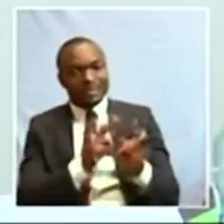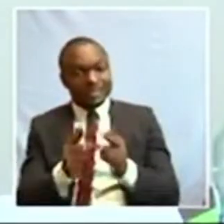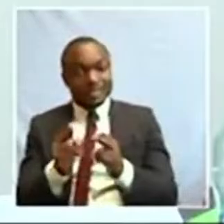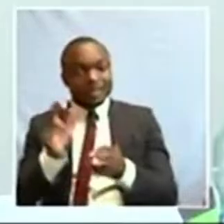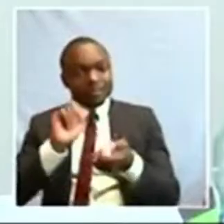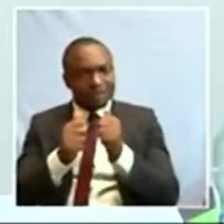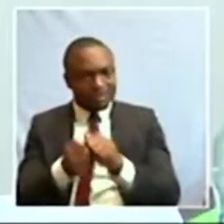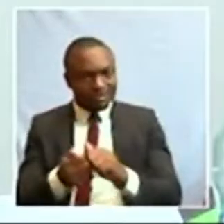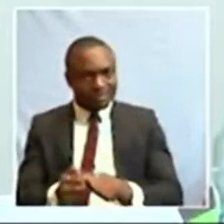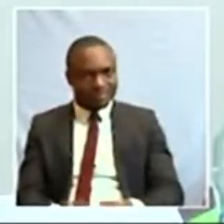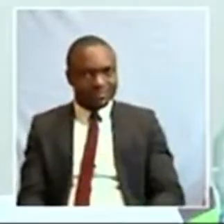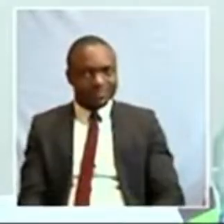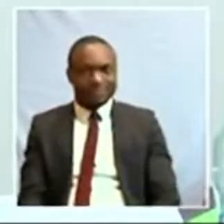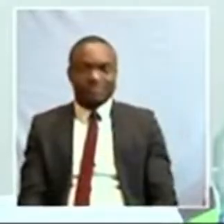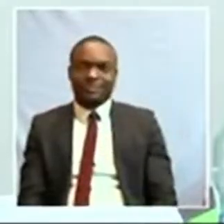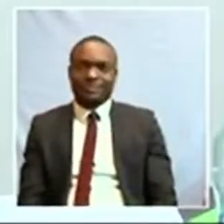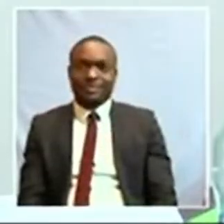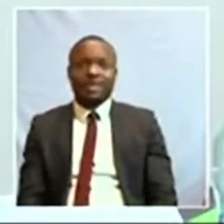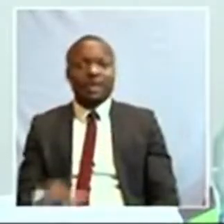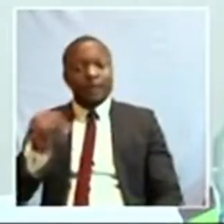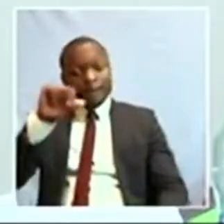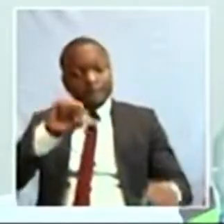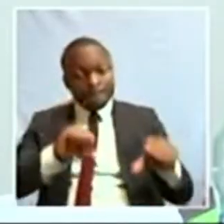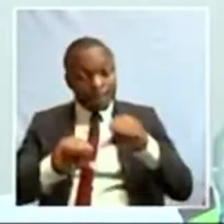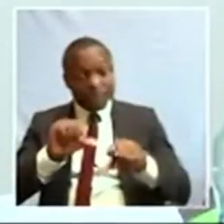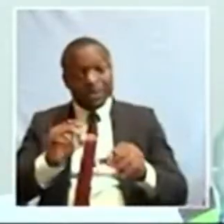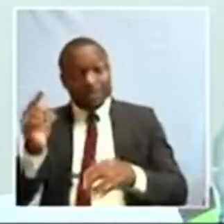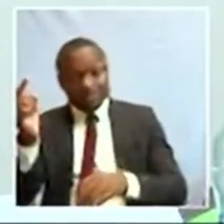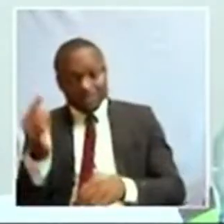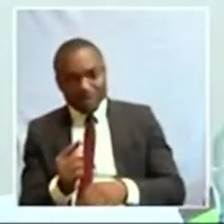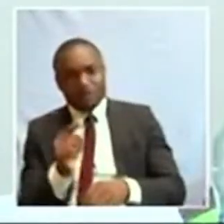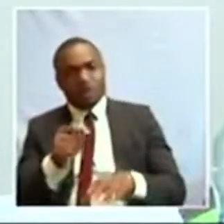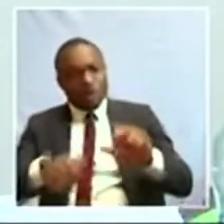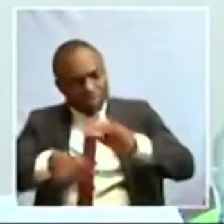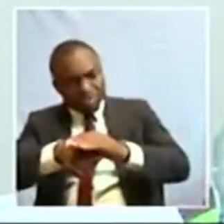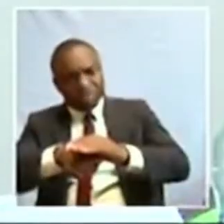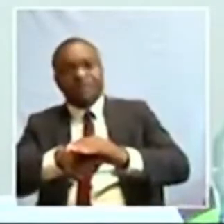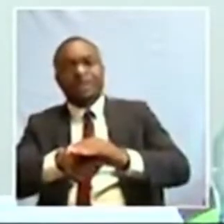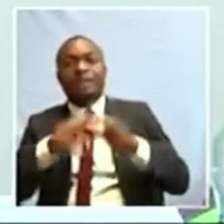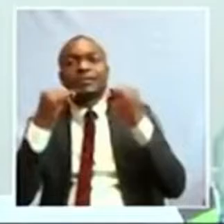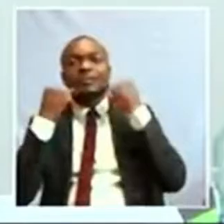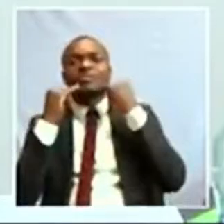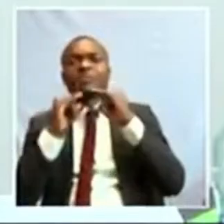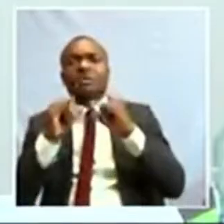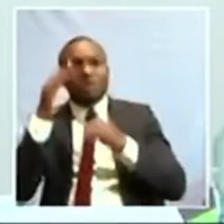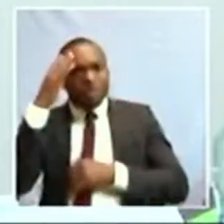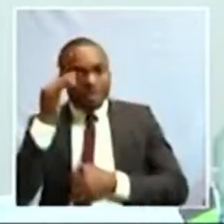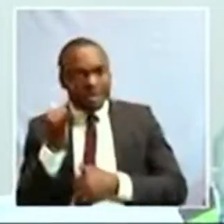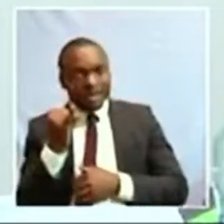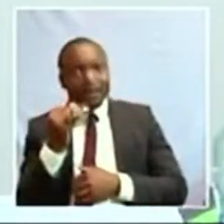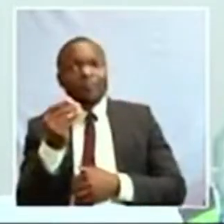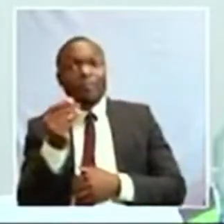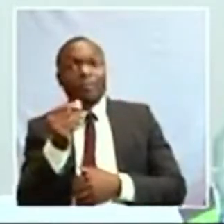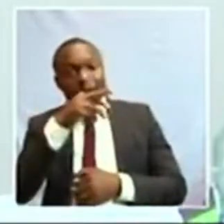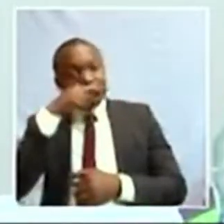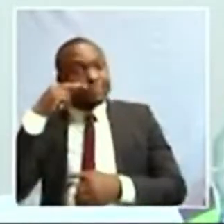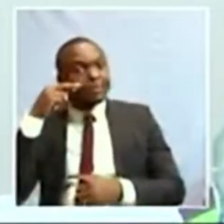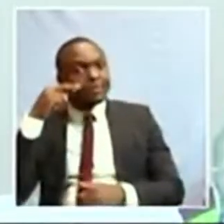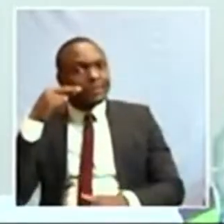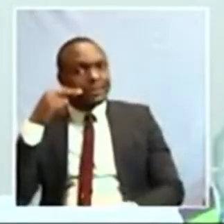query. When the auditors come, you hide this information because money was